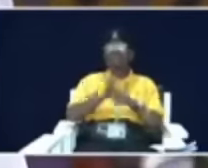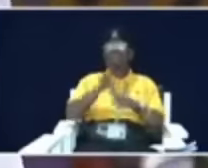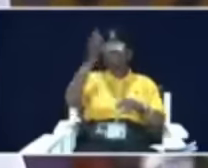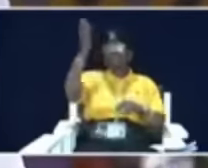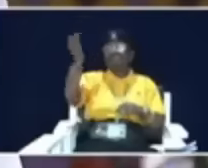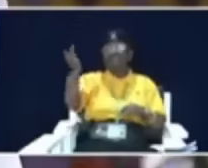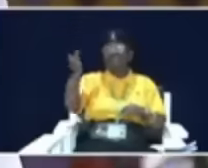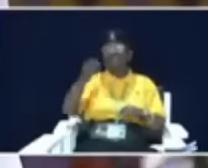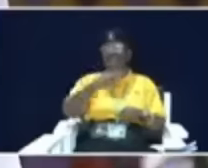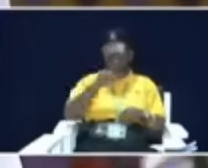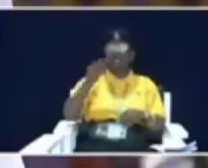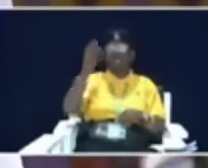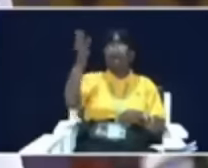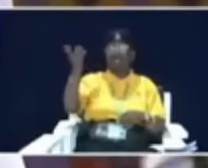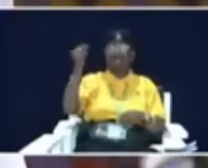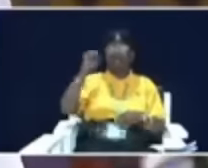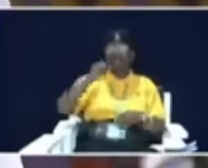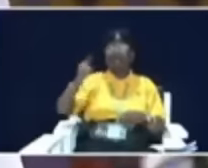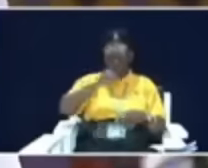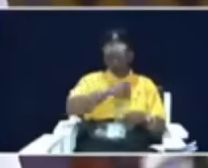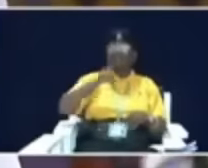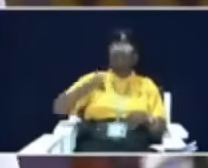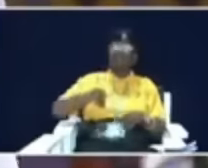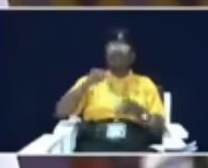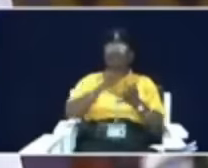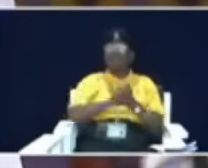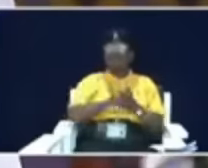And there was a deacon that was